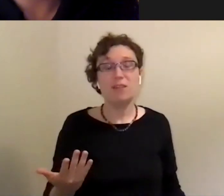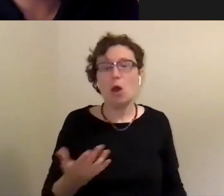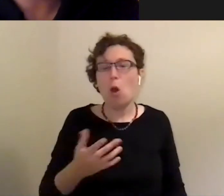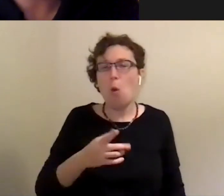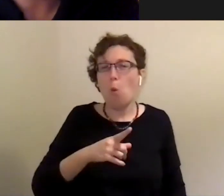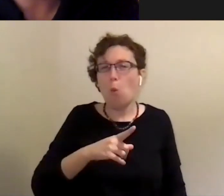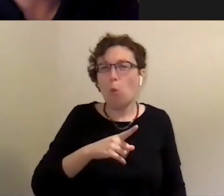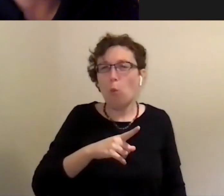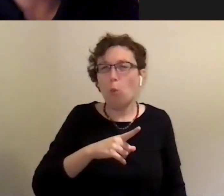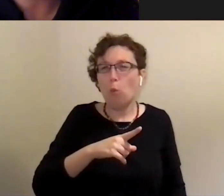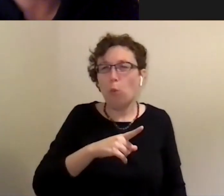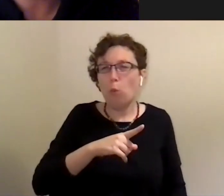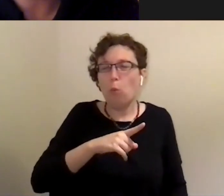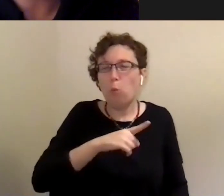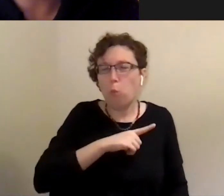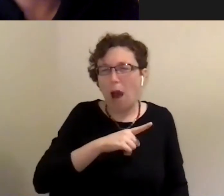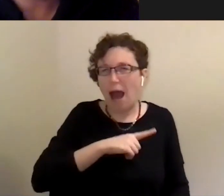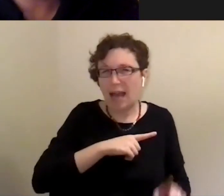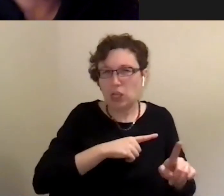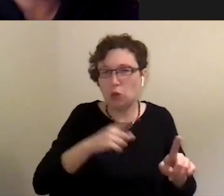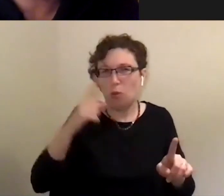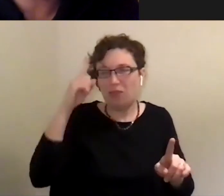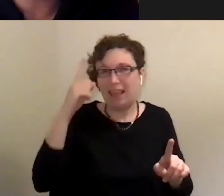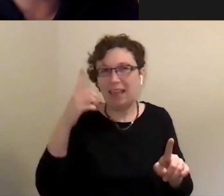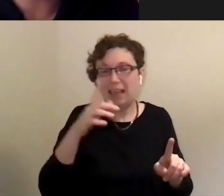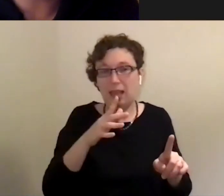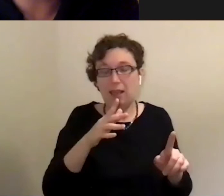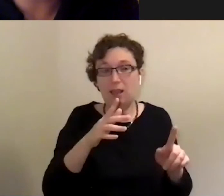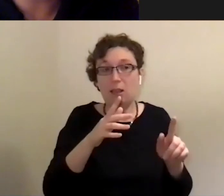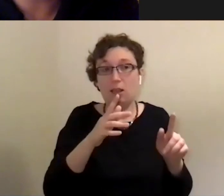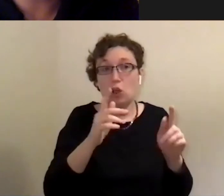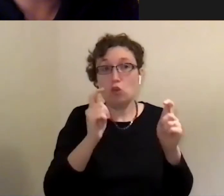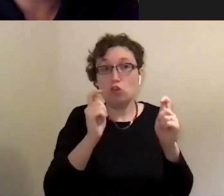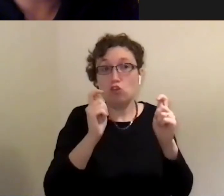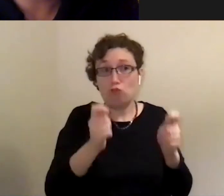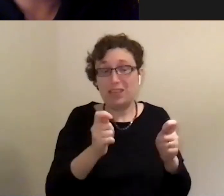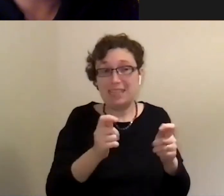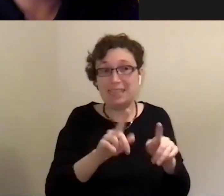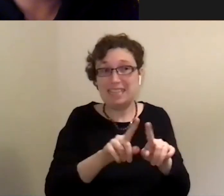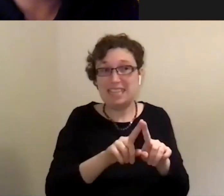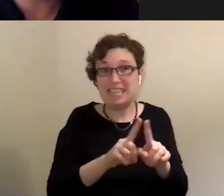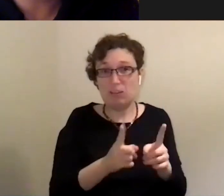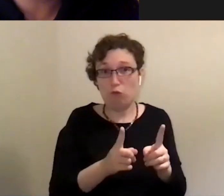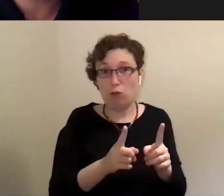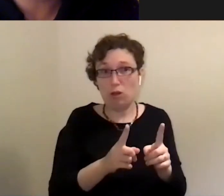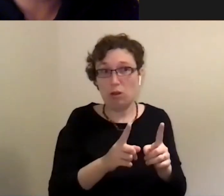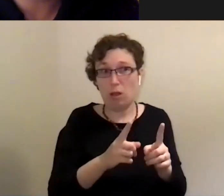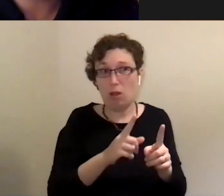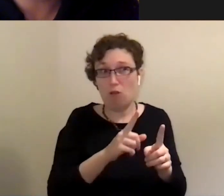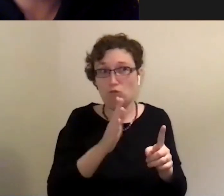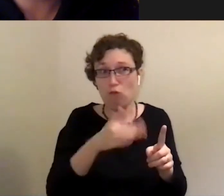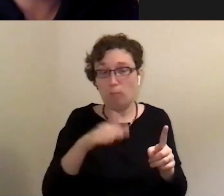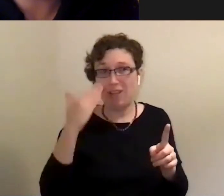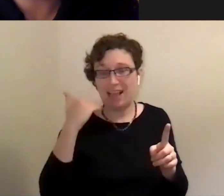me differently because of that? It's not about just ignoring it and trying to live in this idealistic world, because that's not reality.